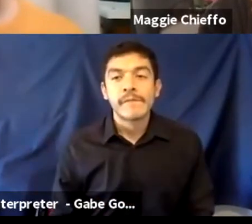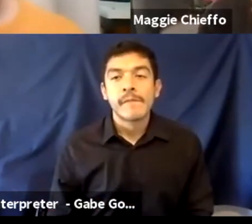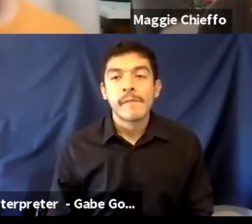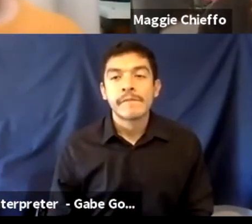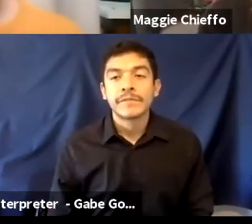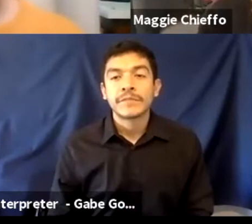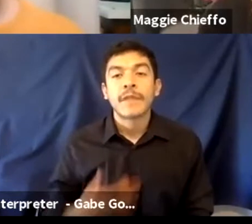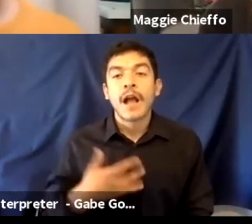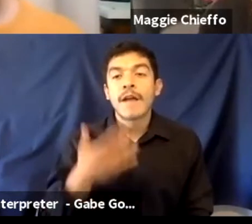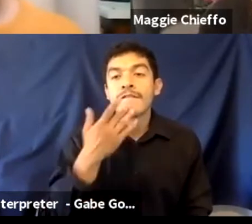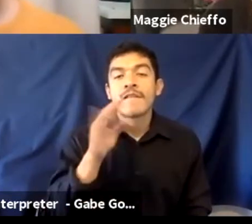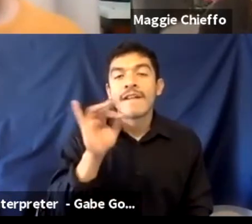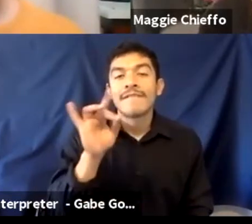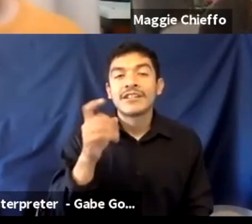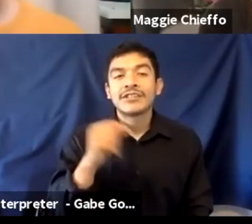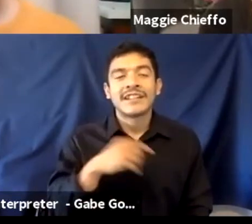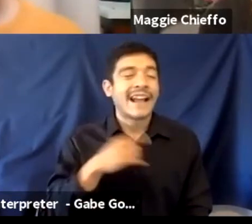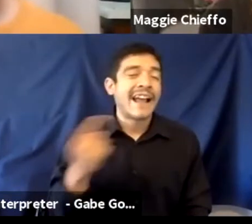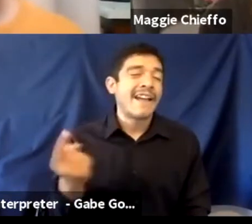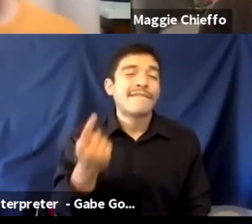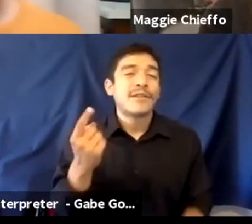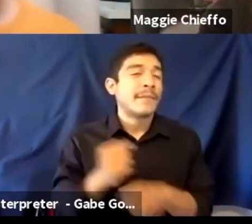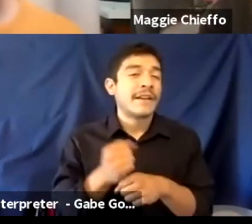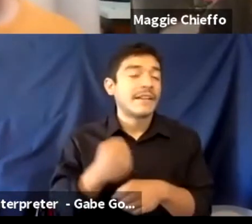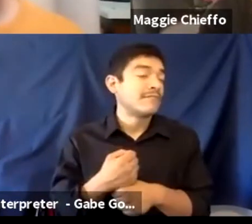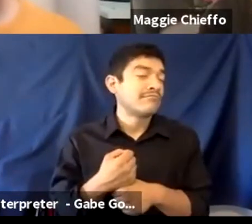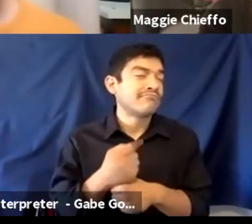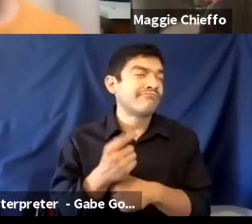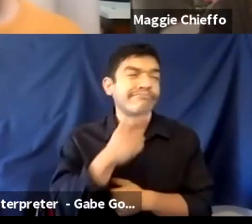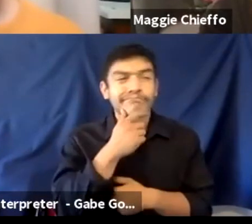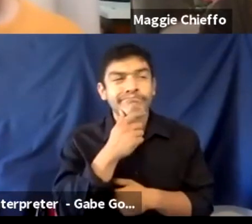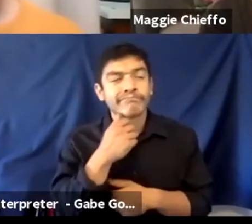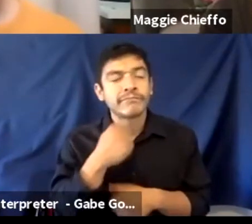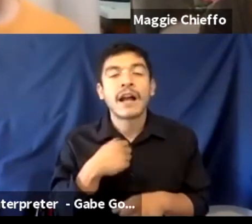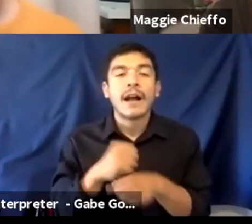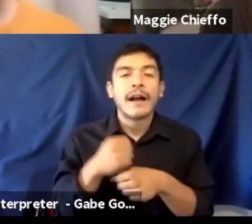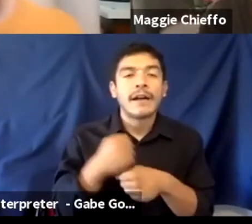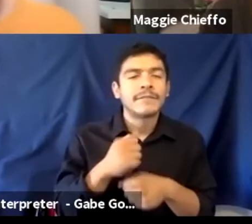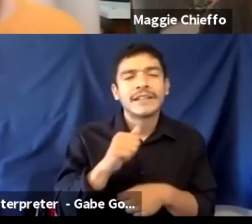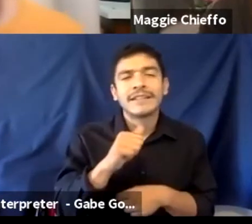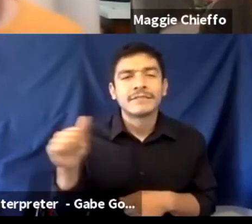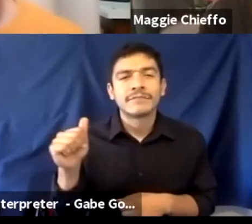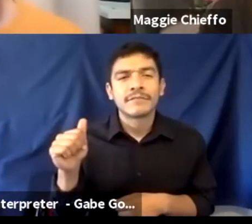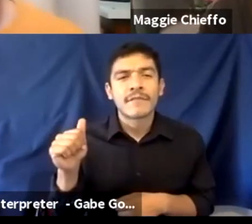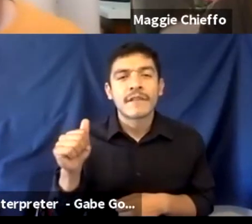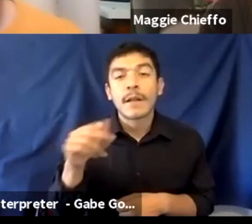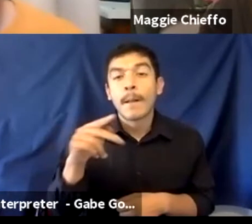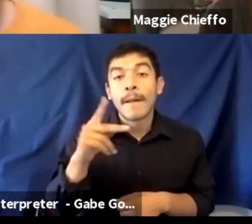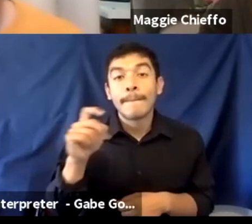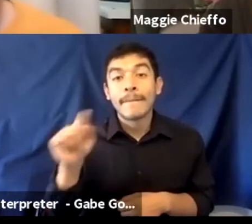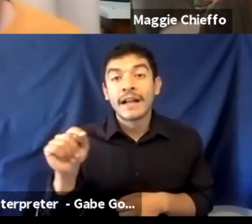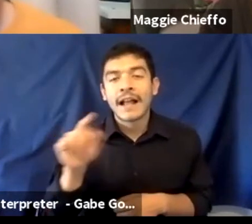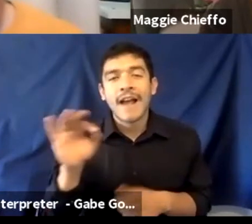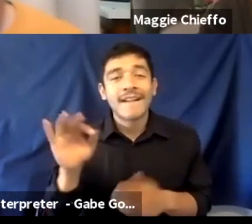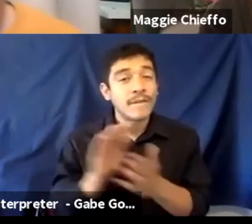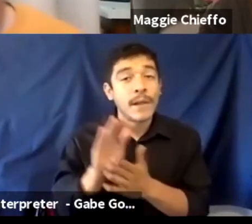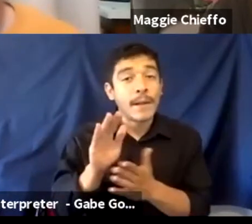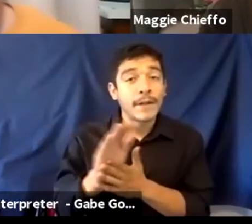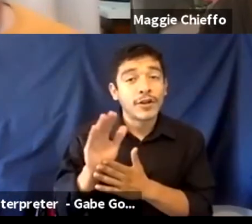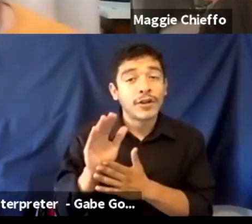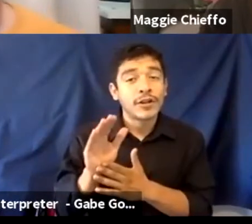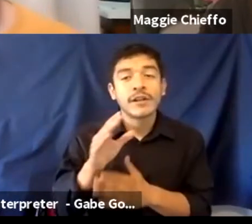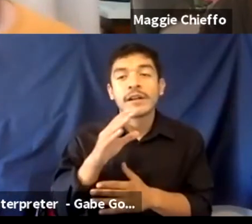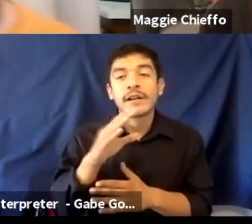My favorite fidget that I've ever made, I made a like puppet out of paper